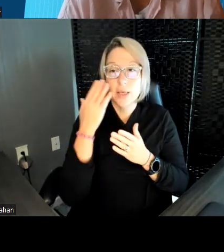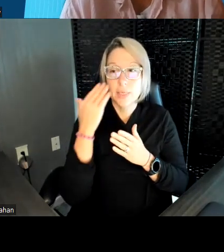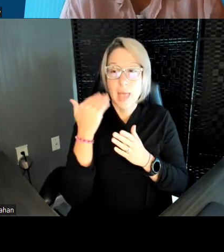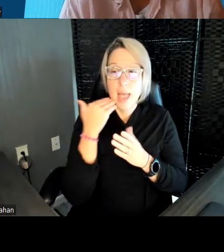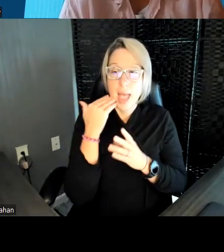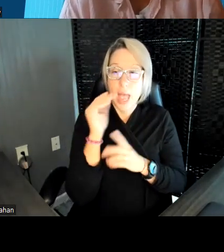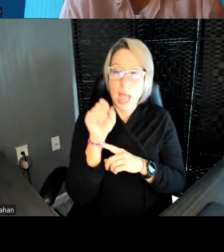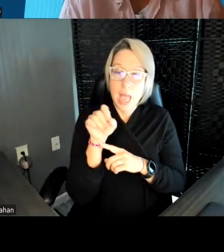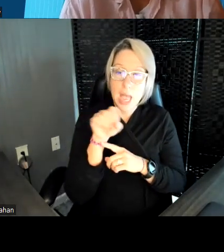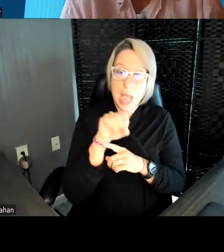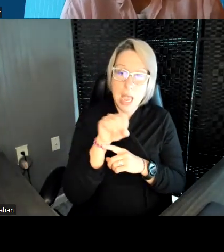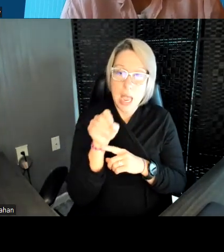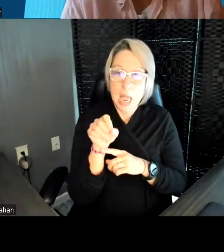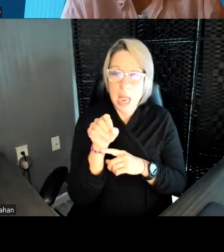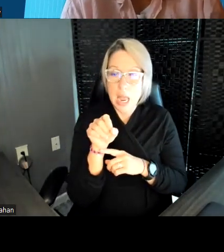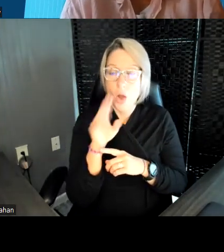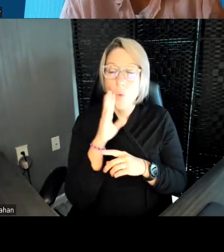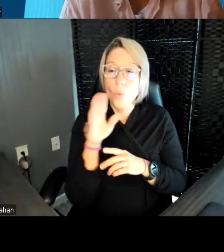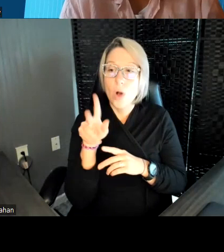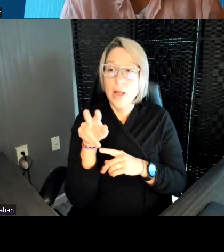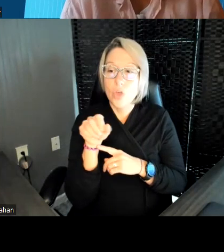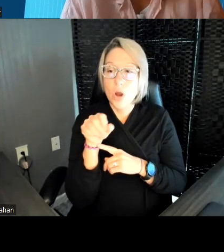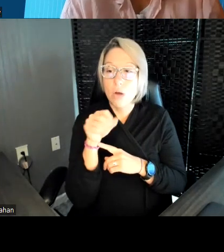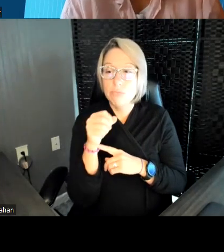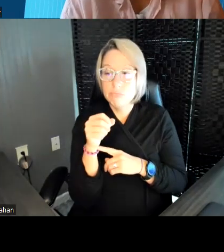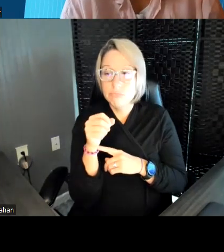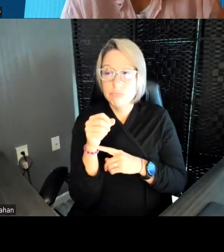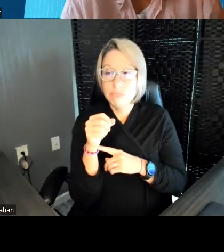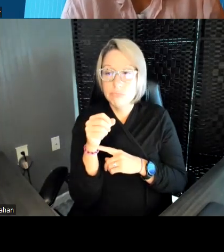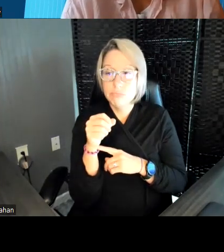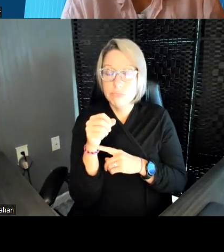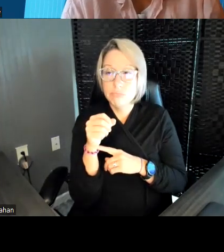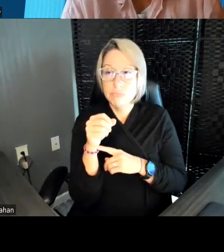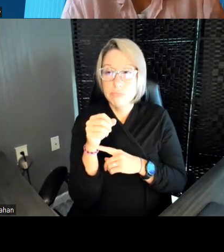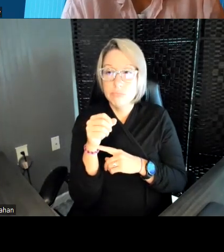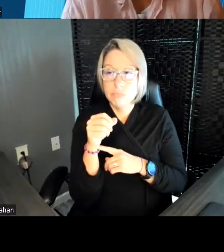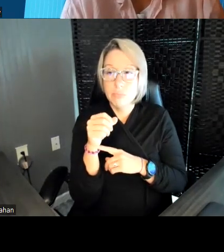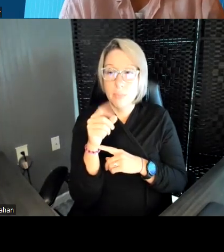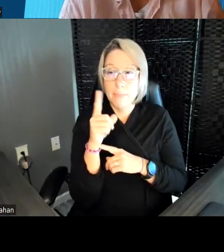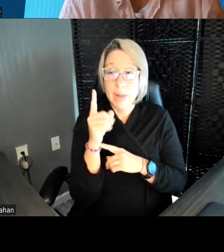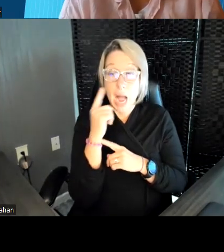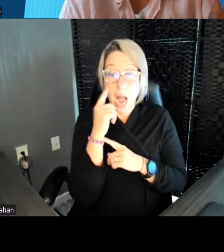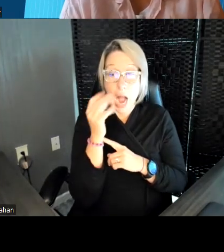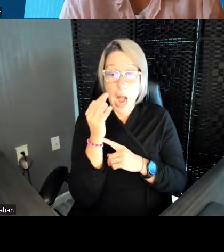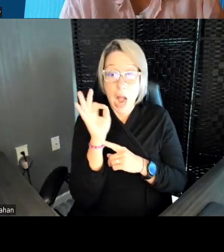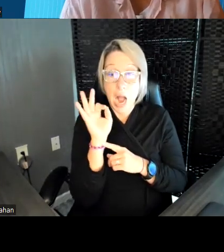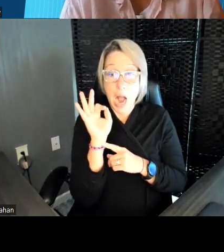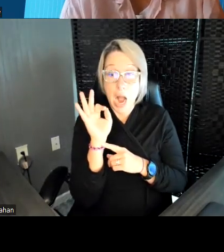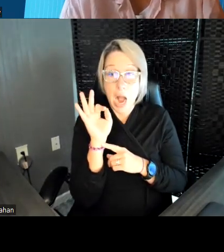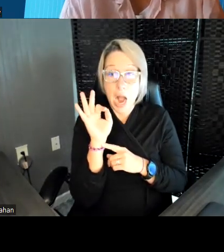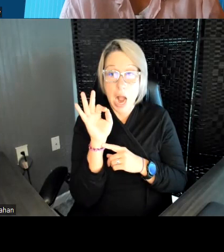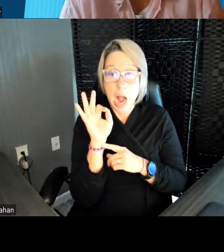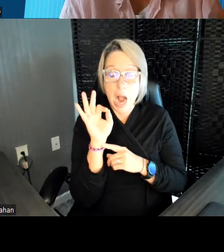posturing. So kids will either turn their head, so I'm turning my chin to the left and my eyes to the right, and it's called a null